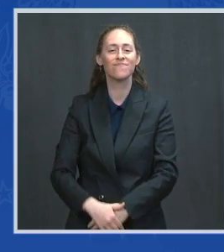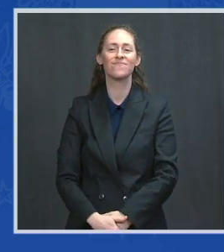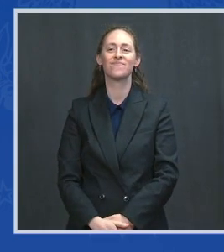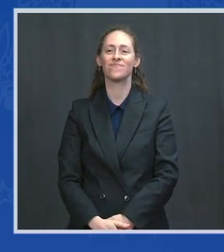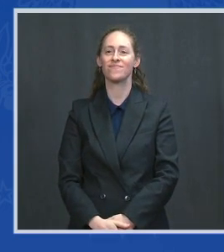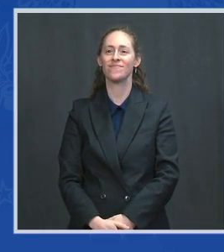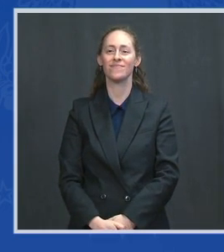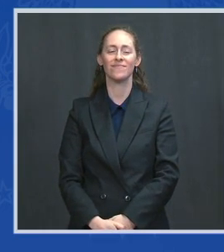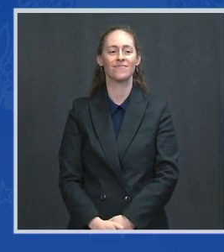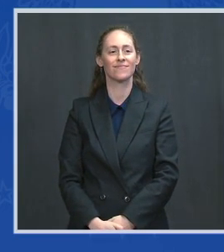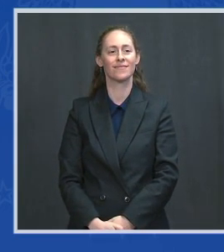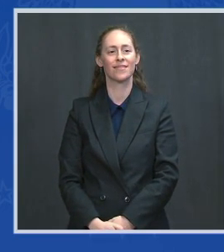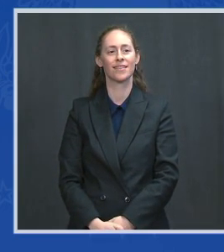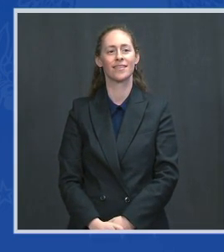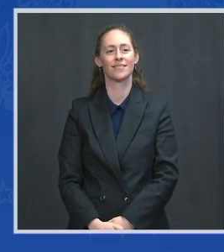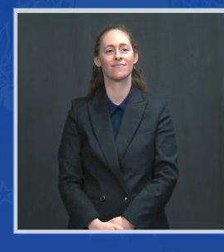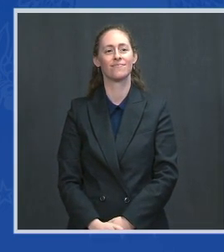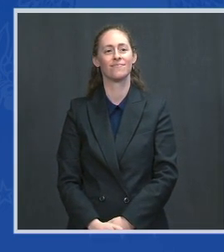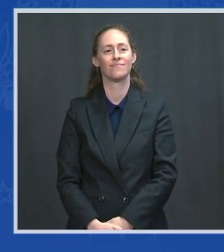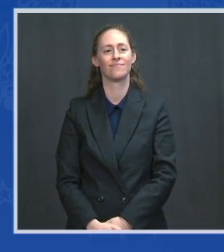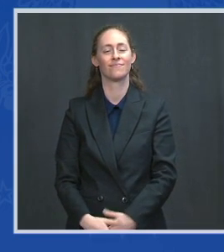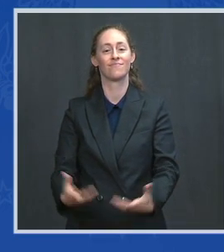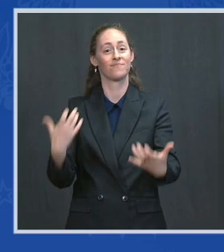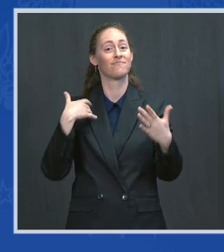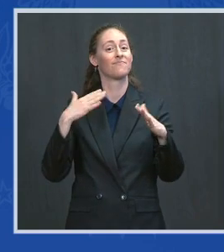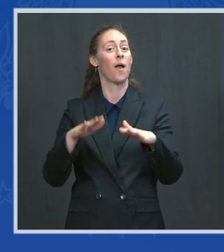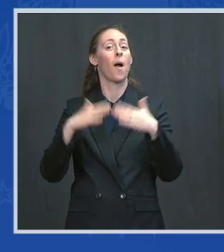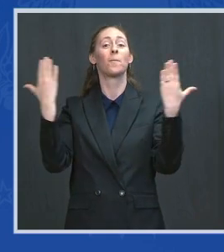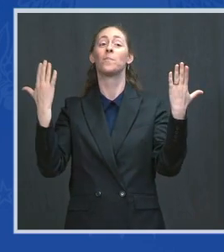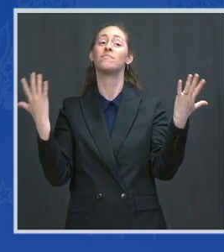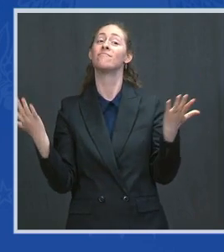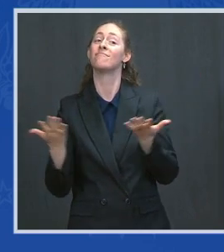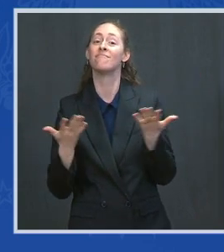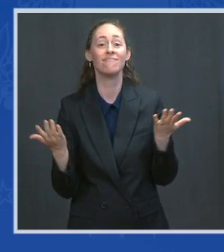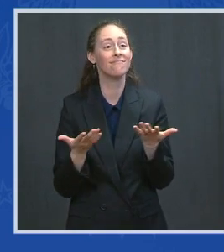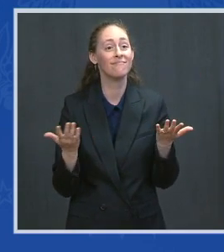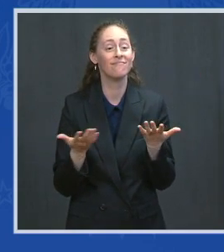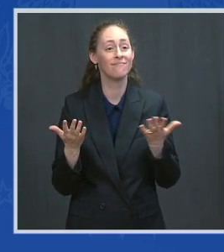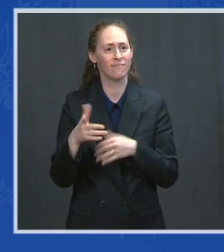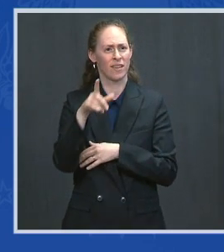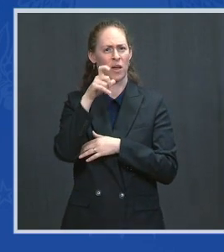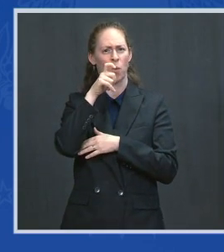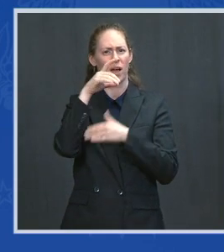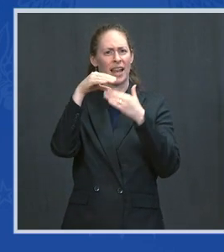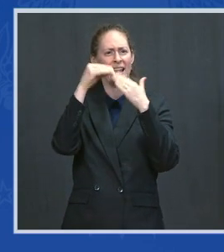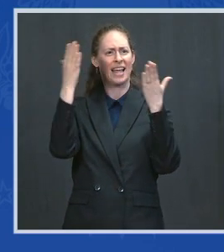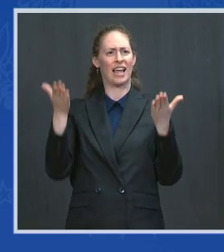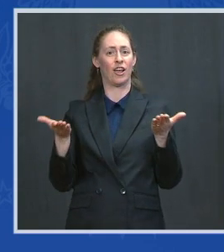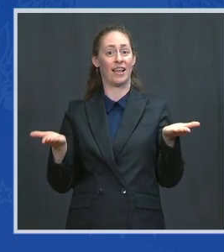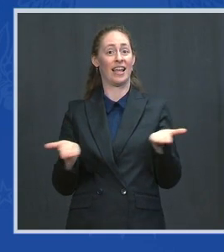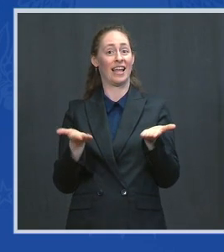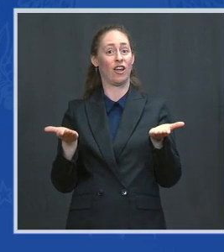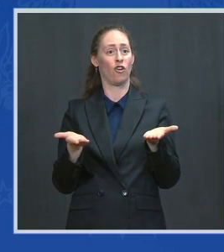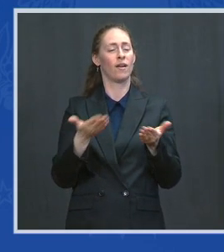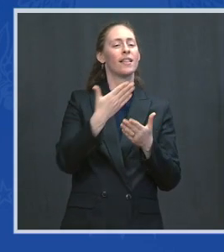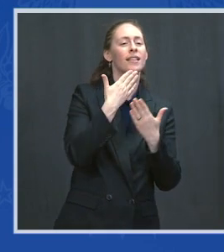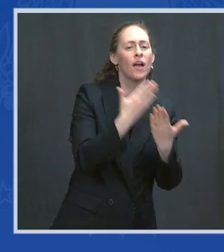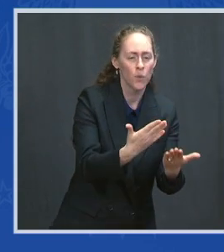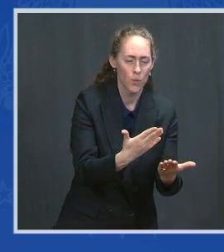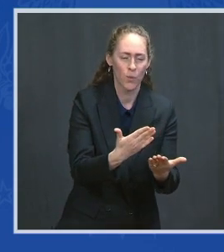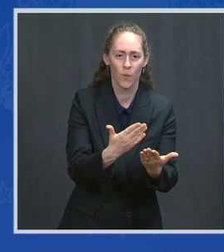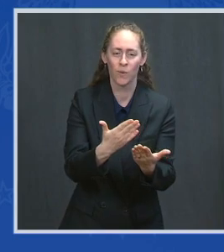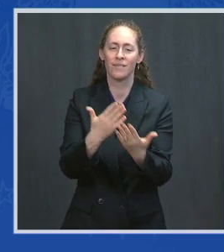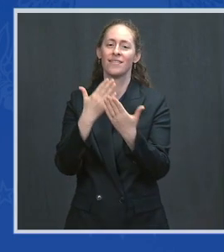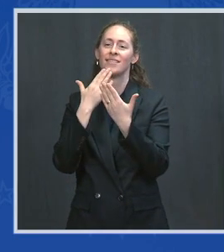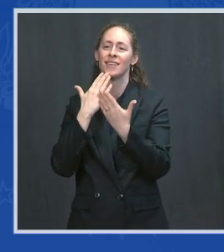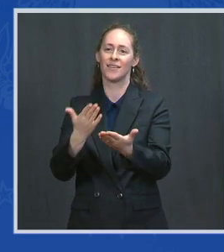Let me start by saying to all of the leaders here, thank you. Thank you. To